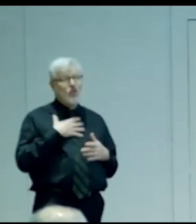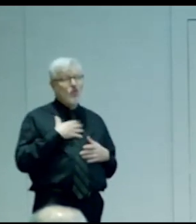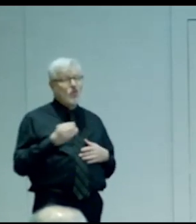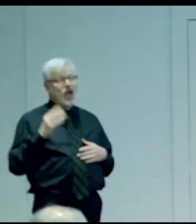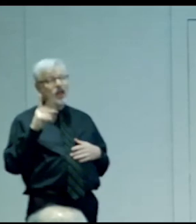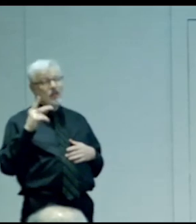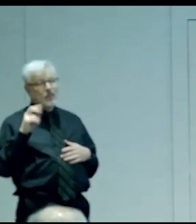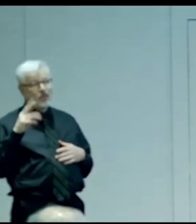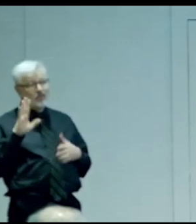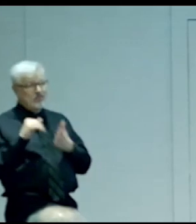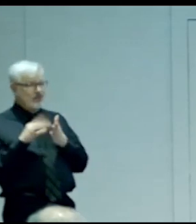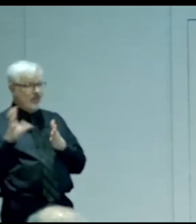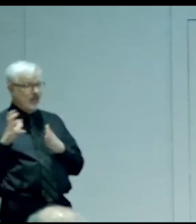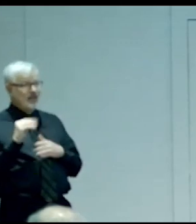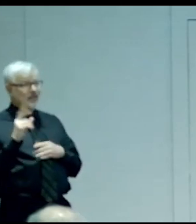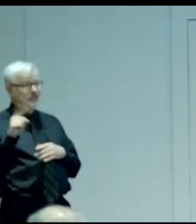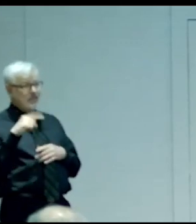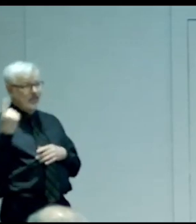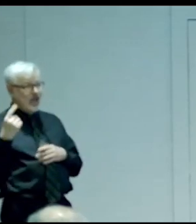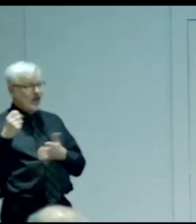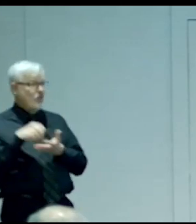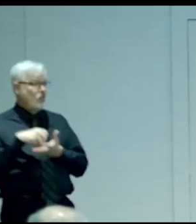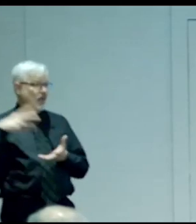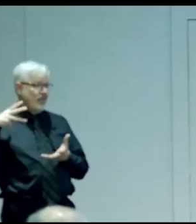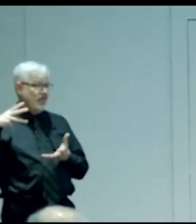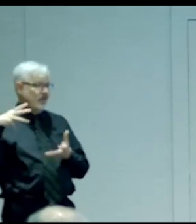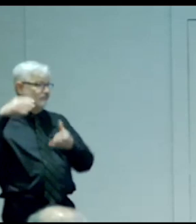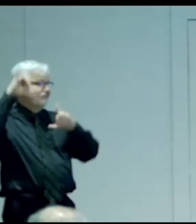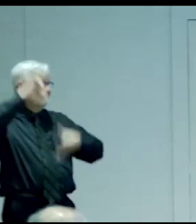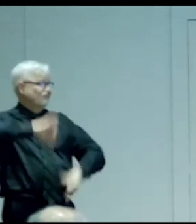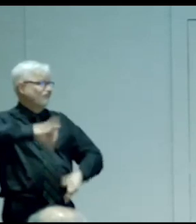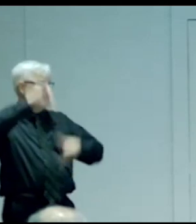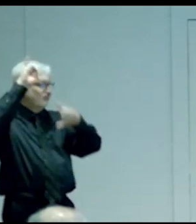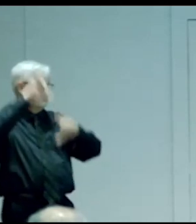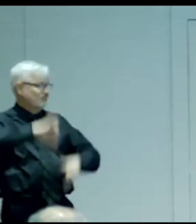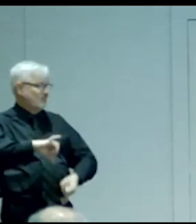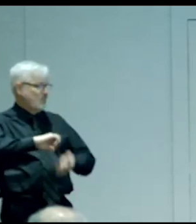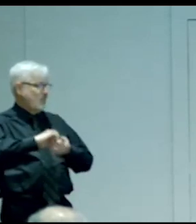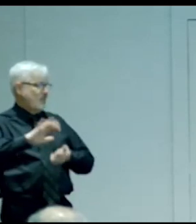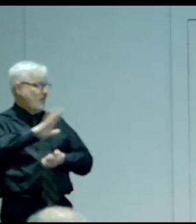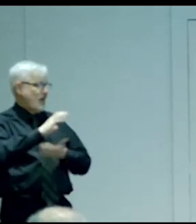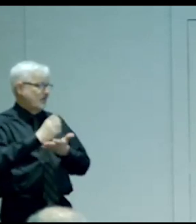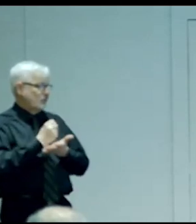middle class, and the black wealthy were all the same in their opportunity, suggesting a